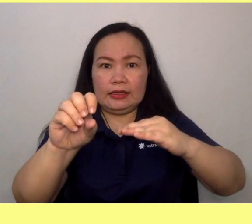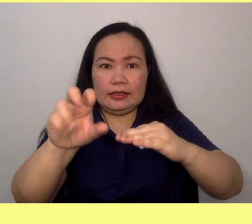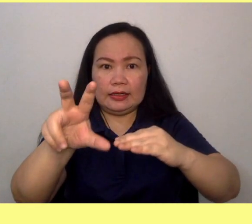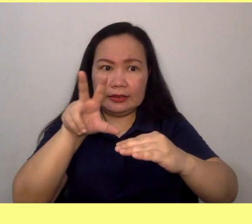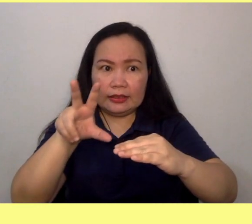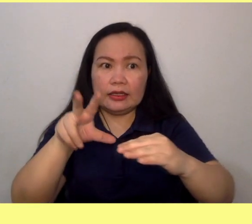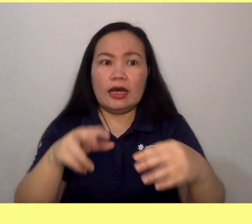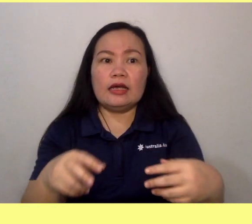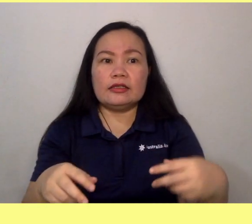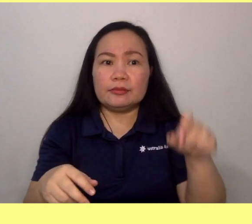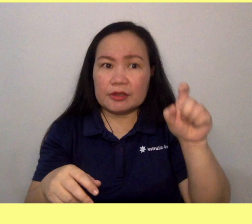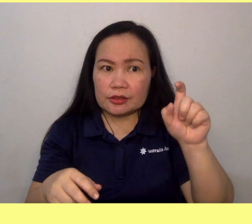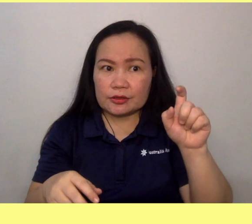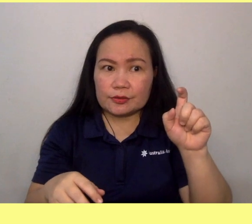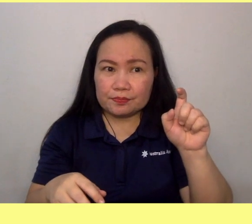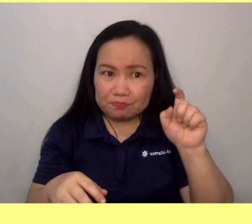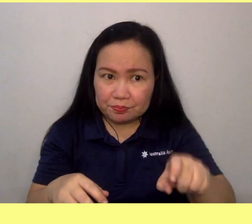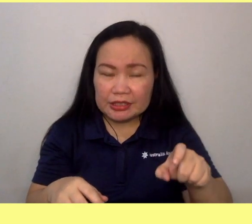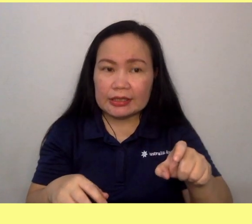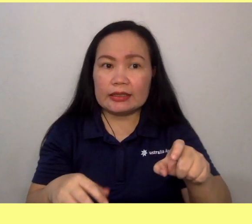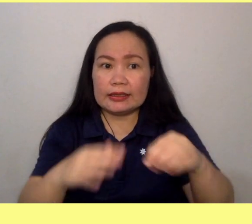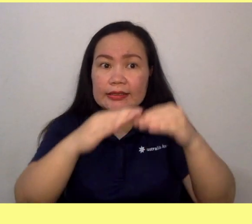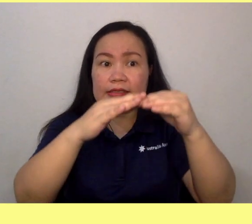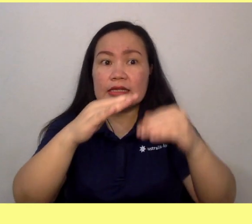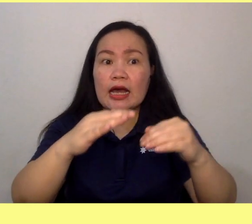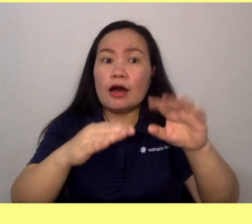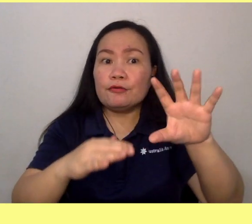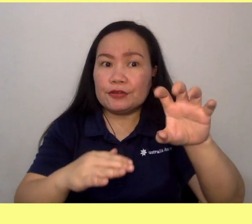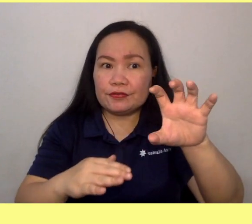that shows the various ways he can